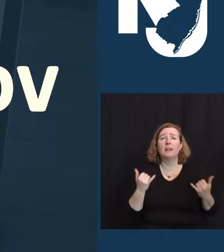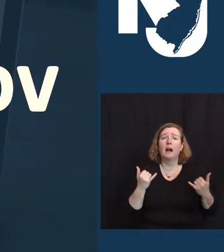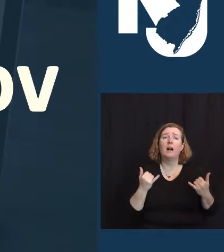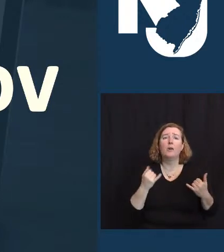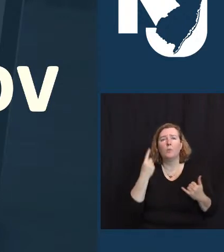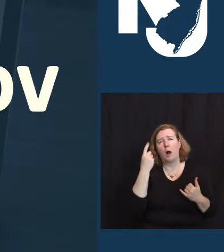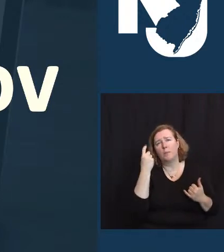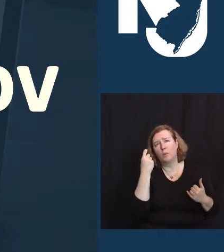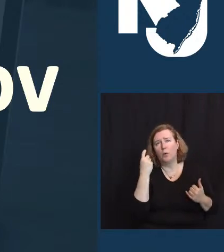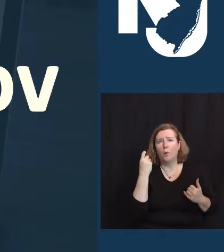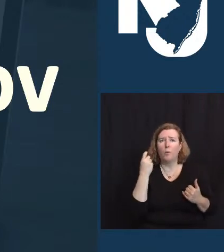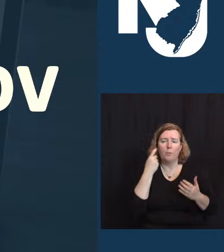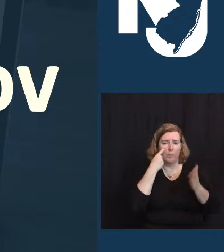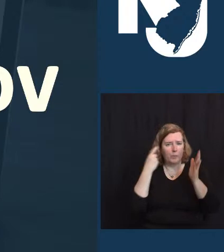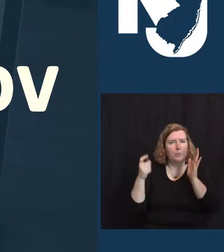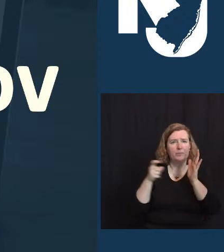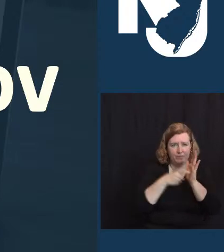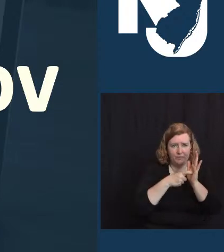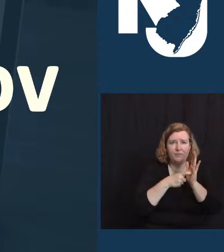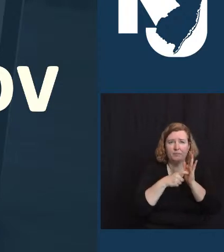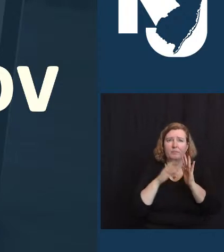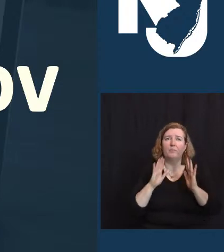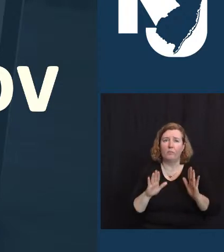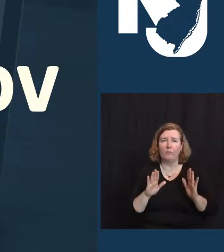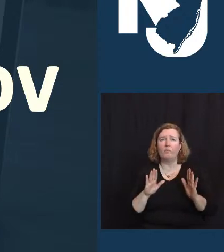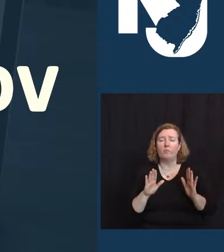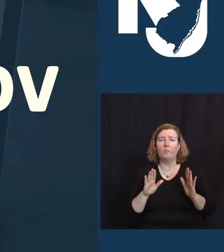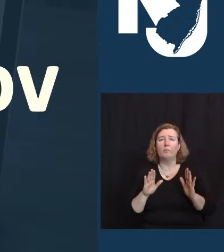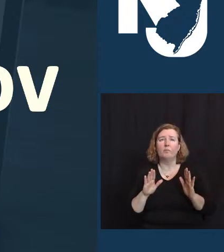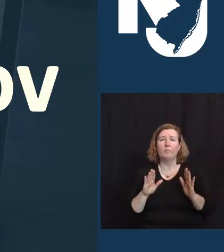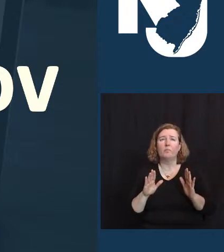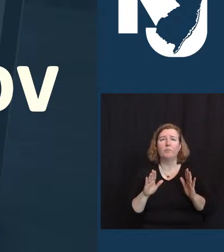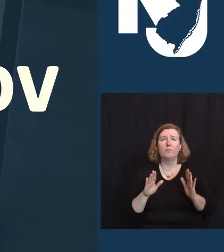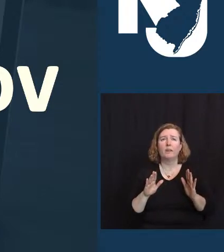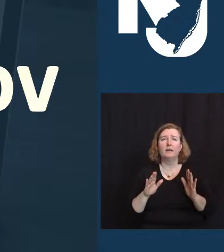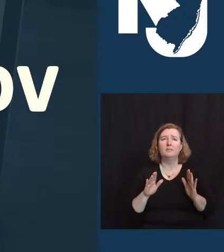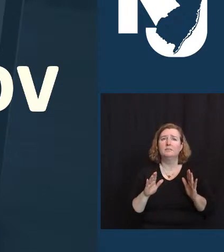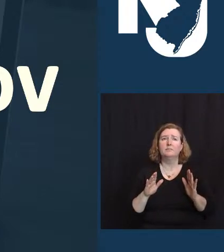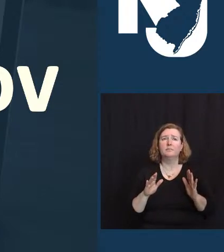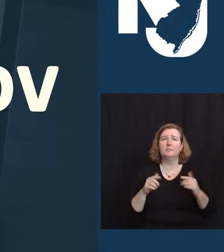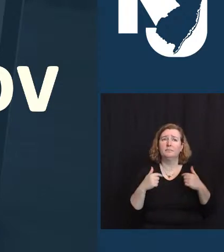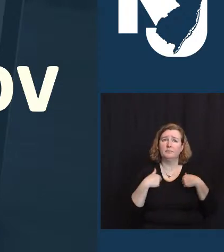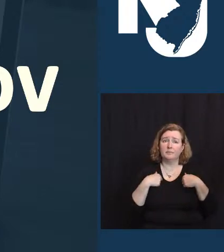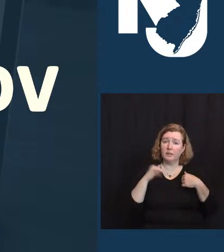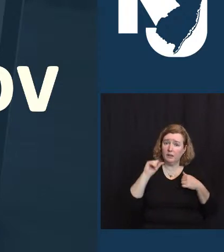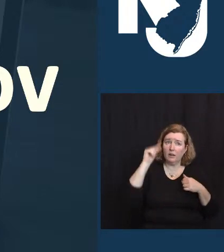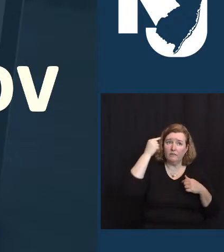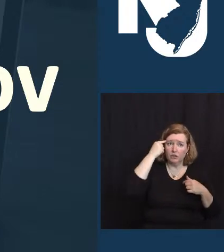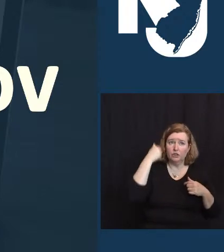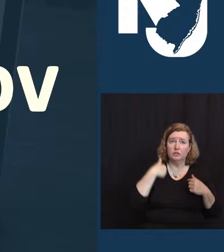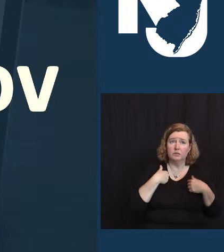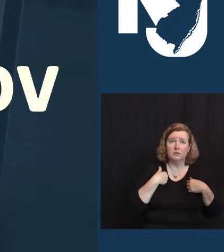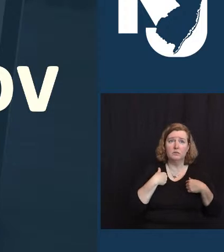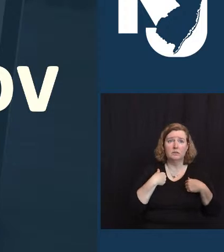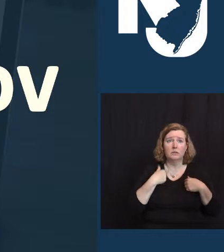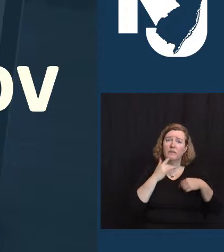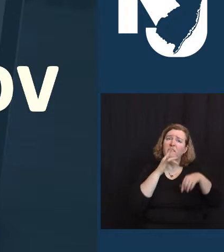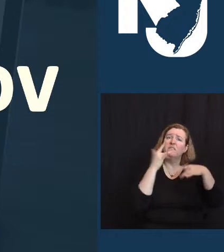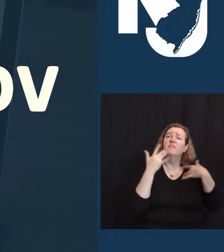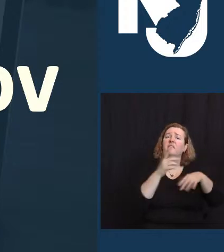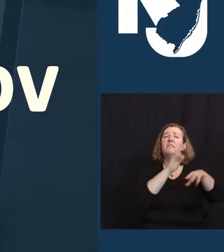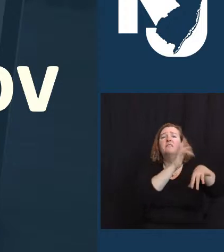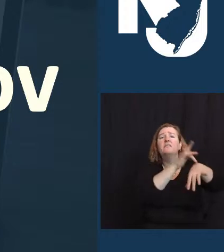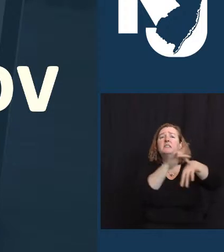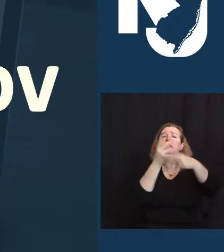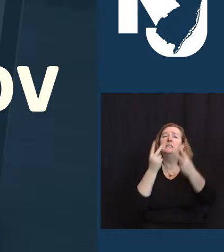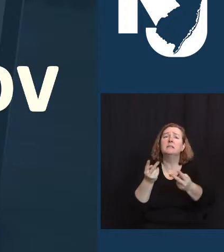Judy. One of the great honors of my time as governor has been the opportunity to visit the food pantries and community kitchens across our